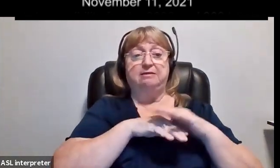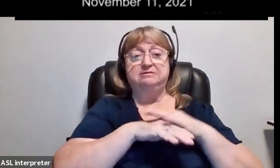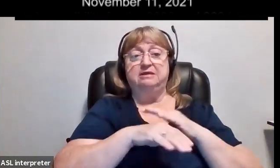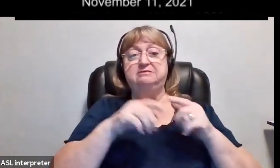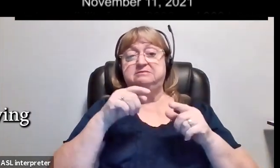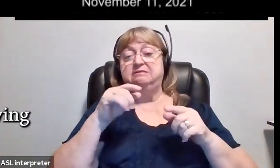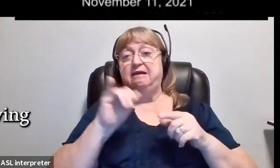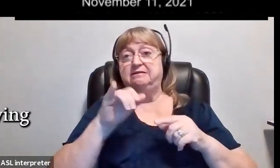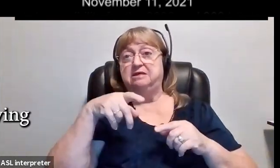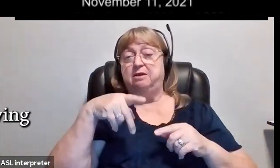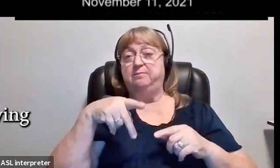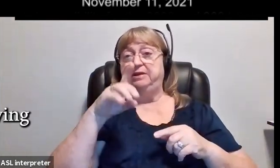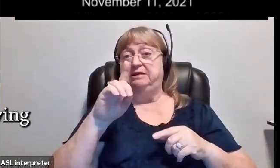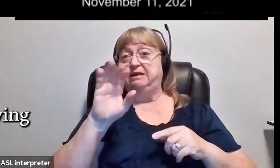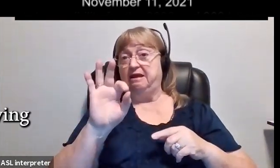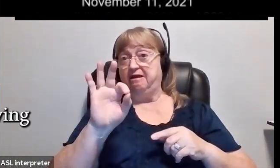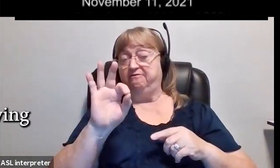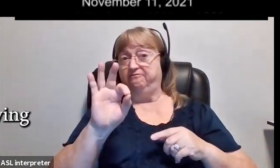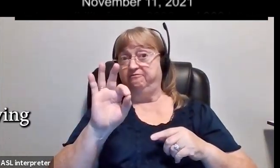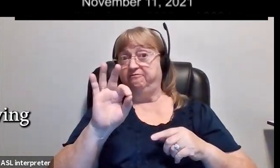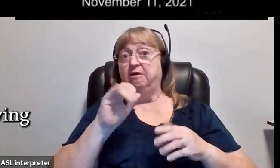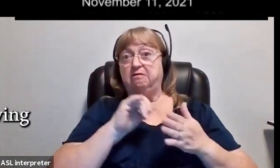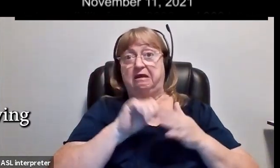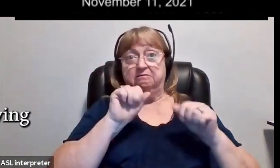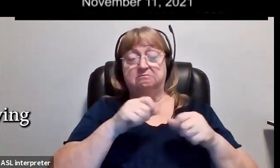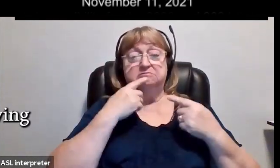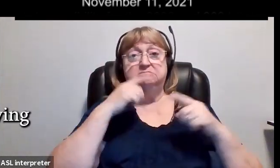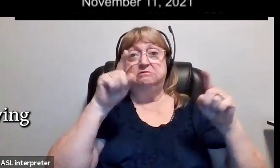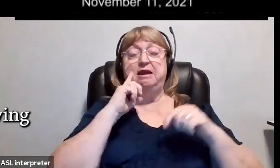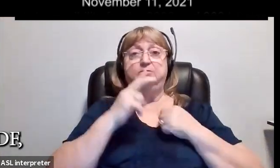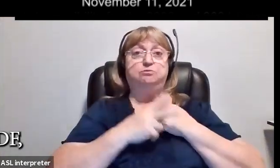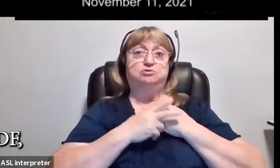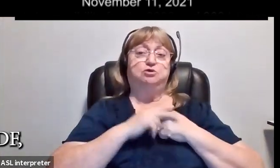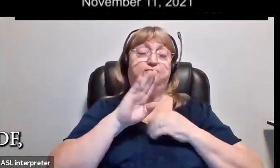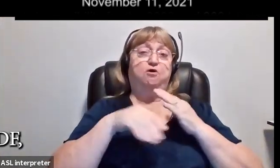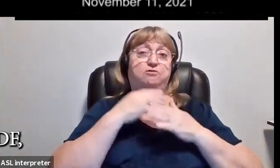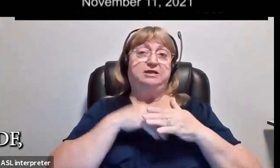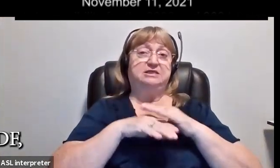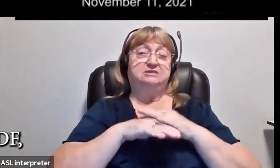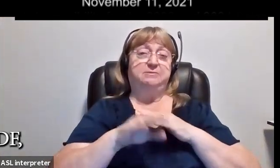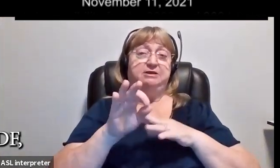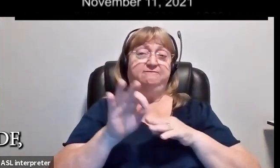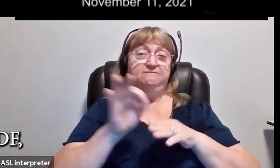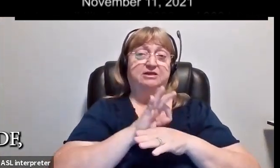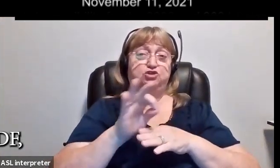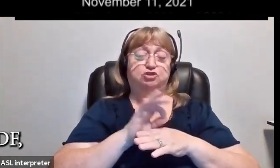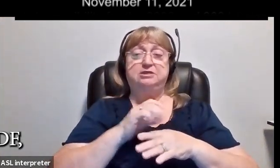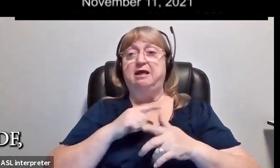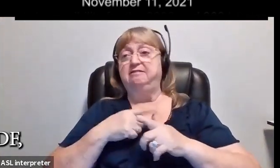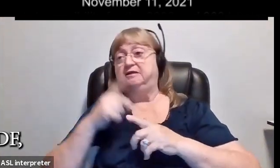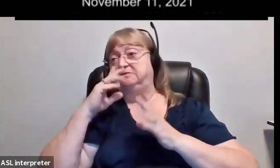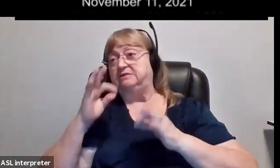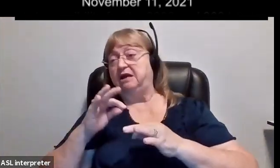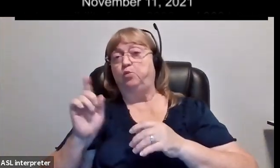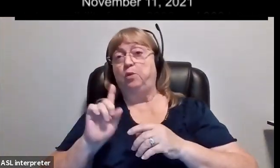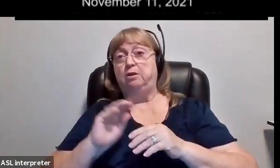that will actually be successful in preserving all of the accessibility features you put in, and deciding where you're going to place that